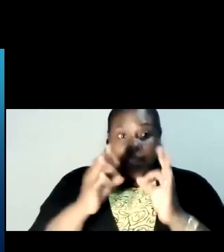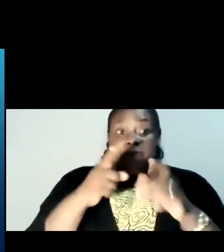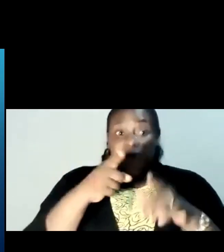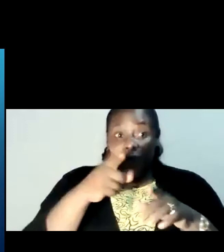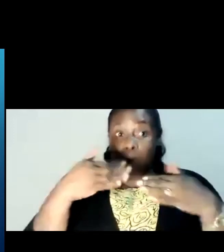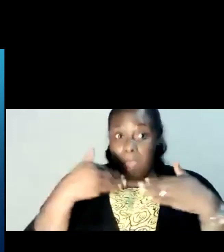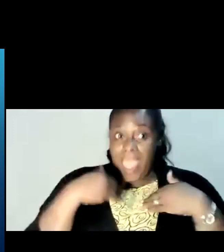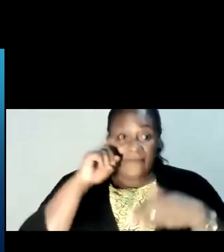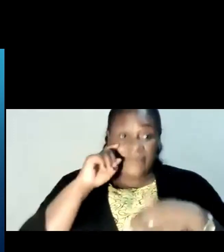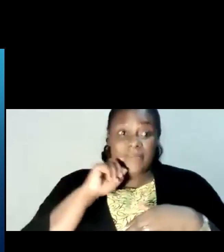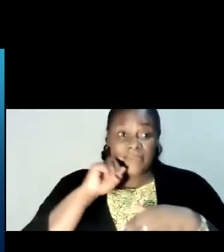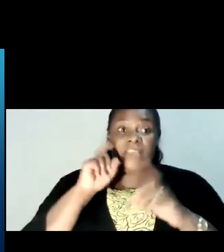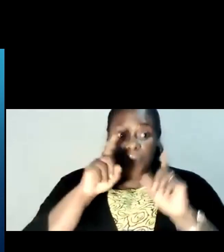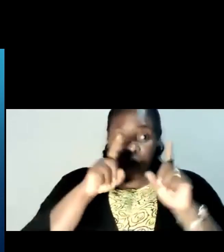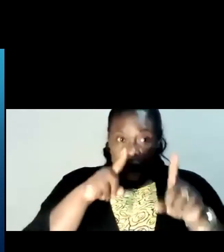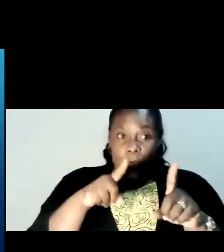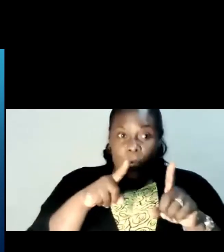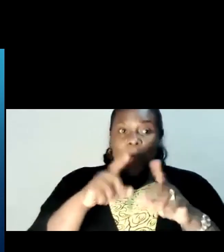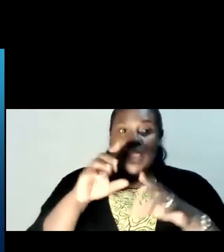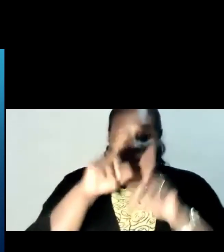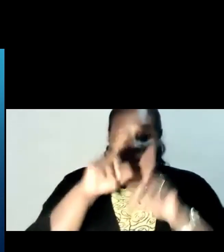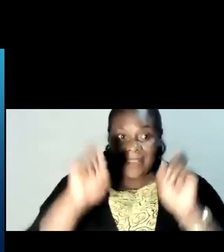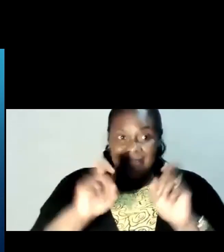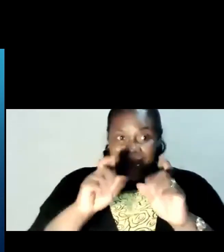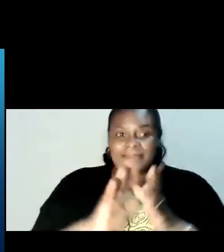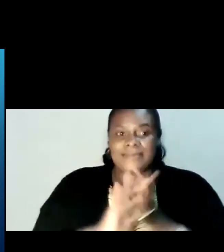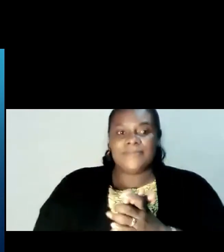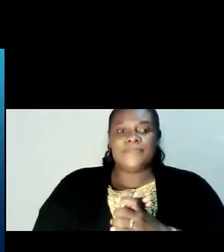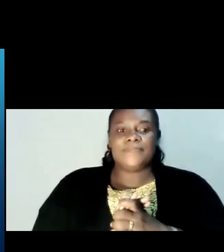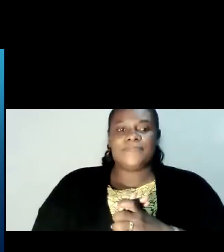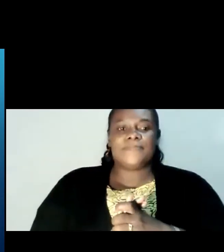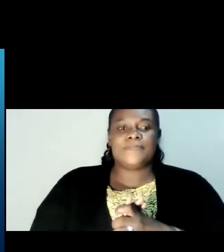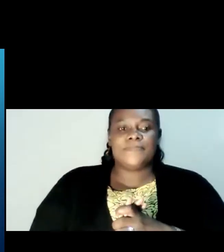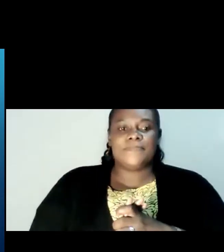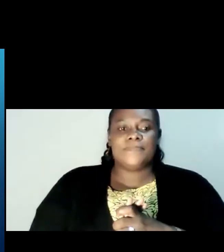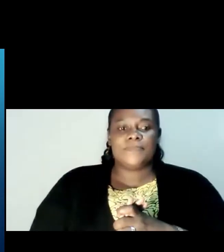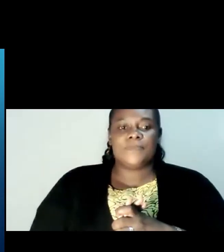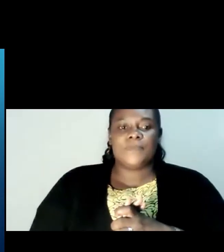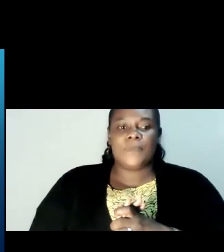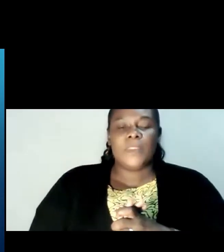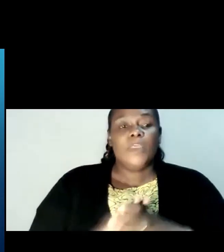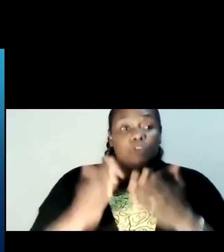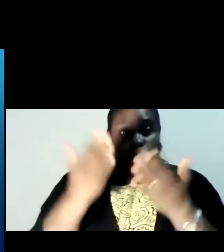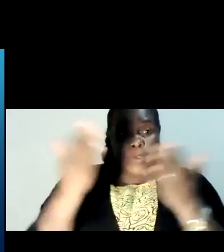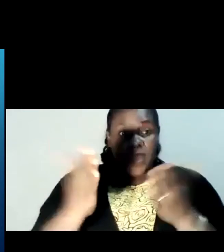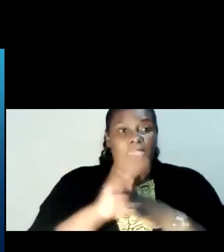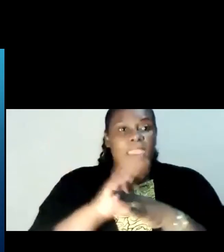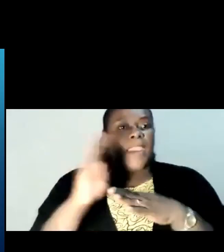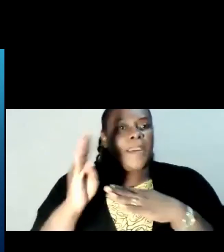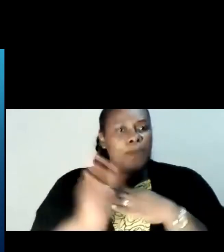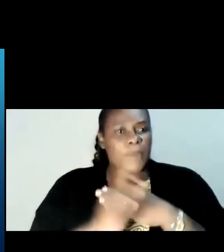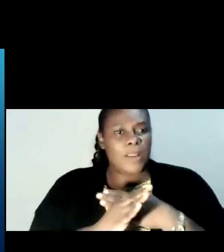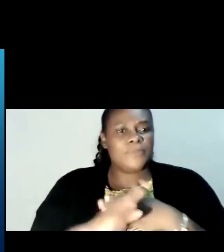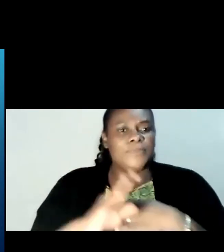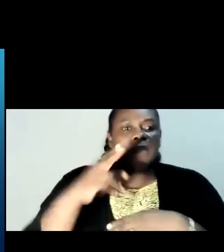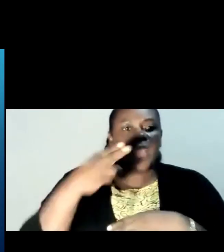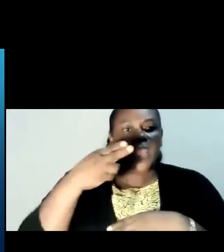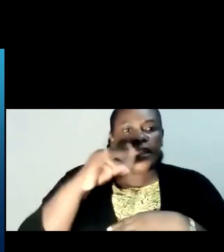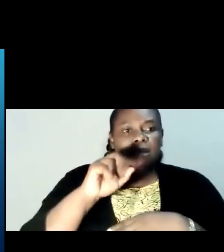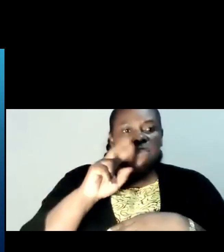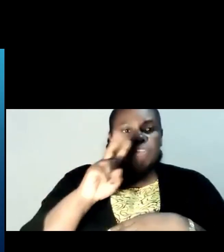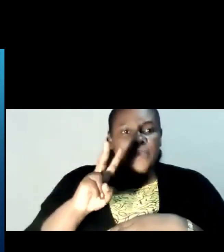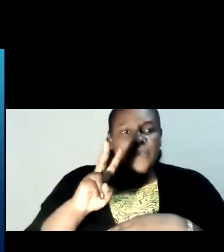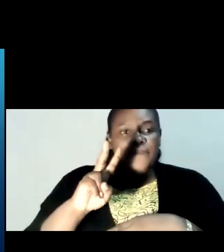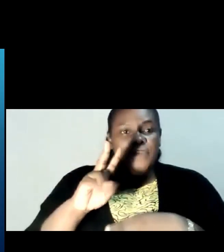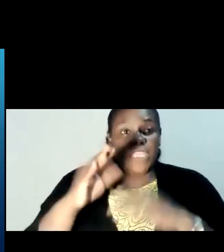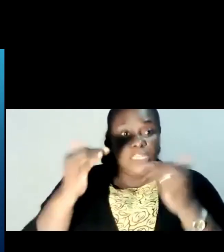Here in Barbados, the prevalence of HIV is still relatively low. It's around